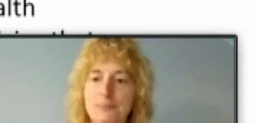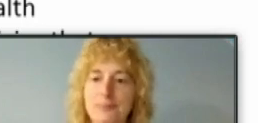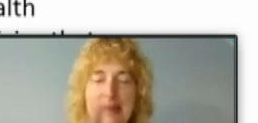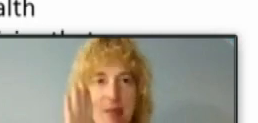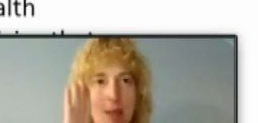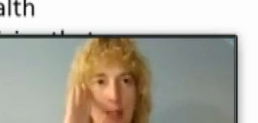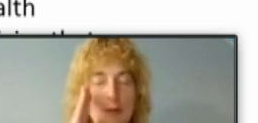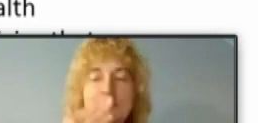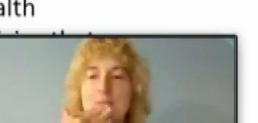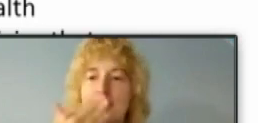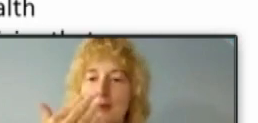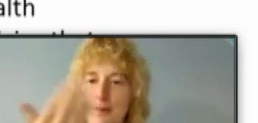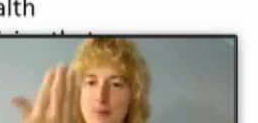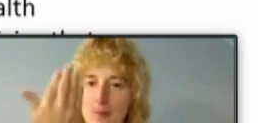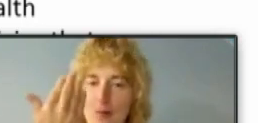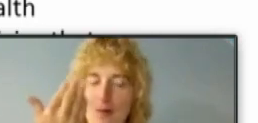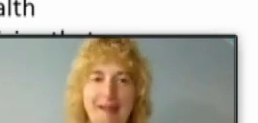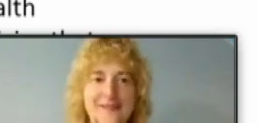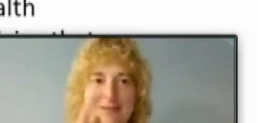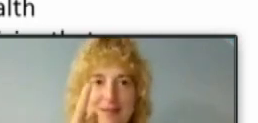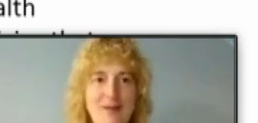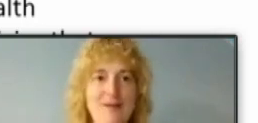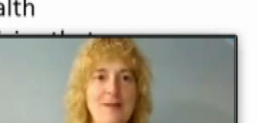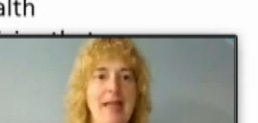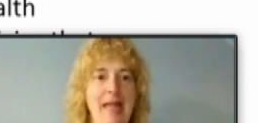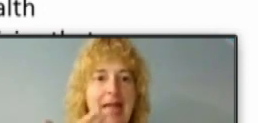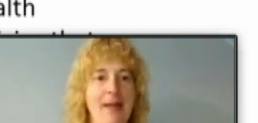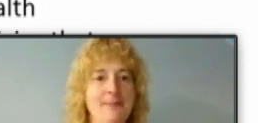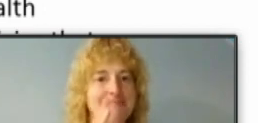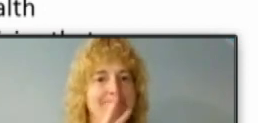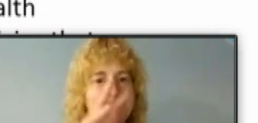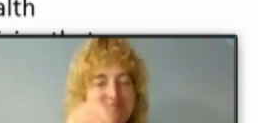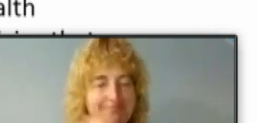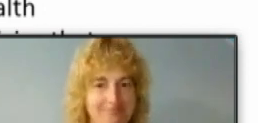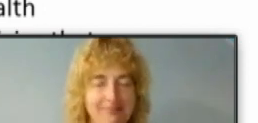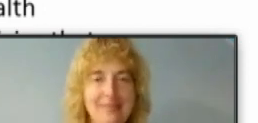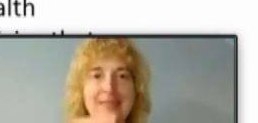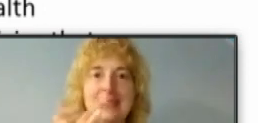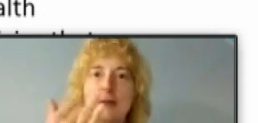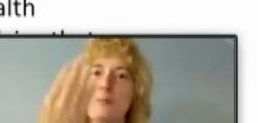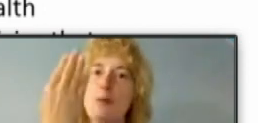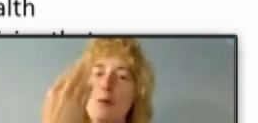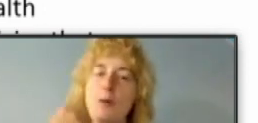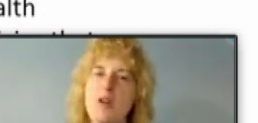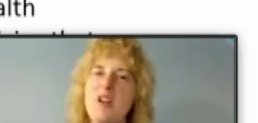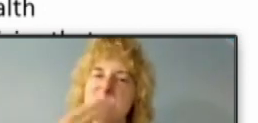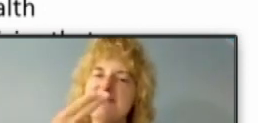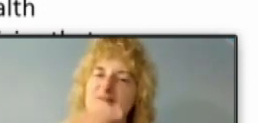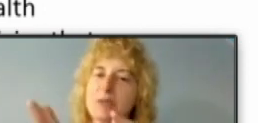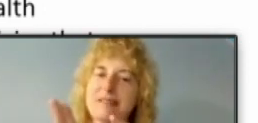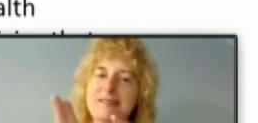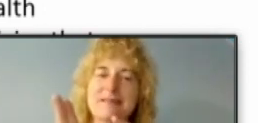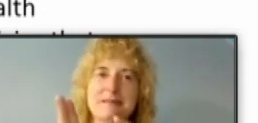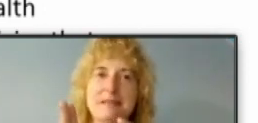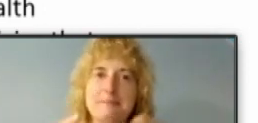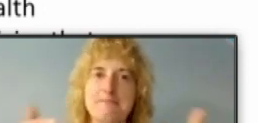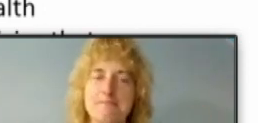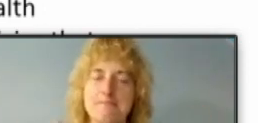Good morning, everyone. We're happy to be a part of this morning. I'm going to give a brief introduction and